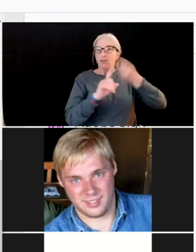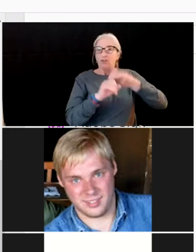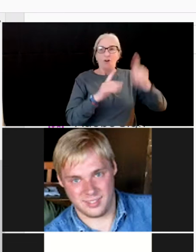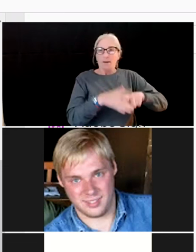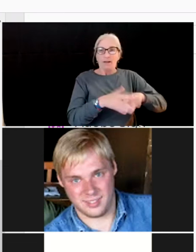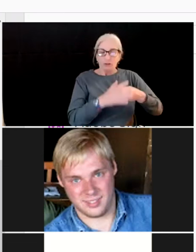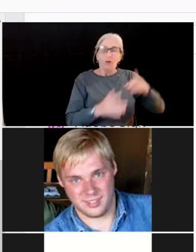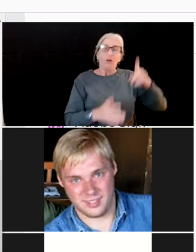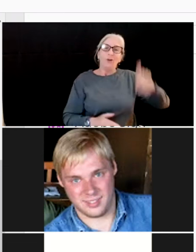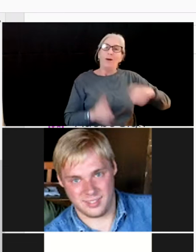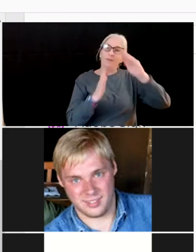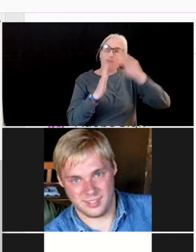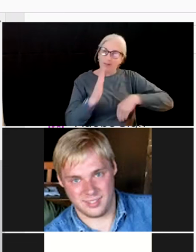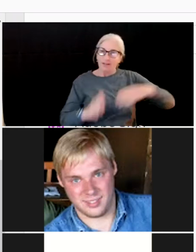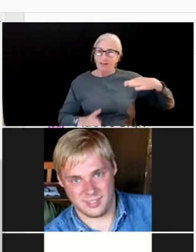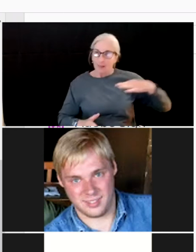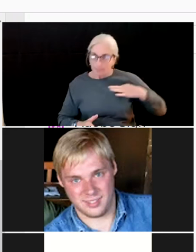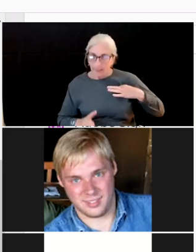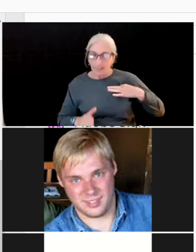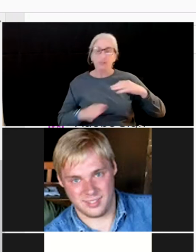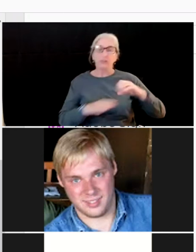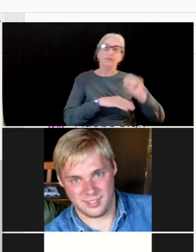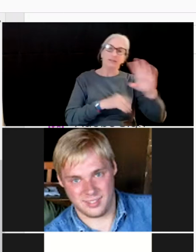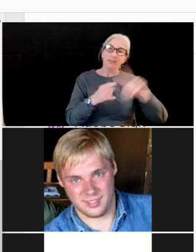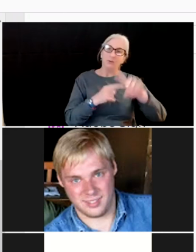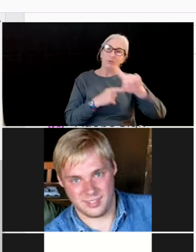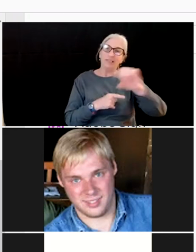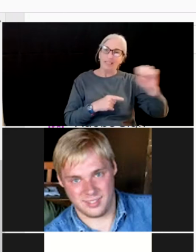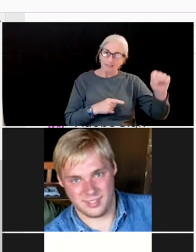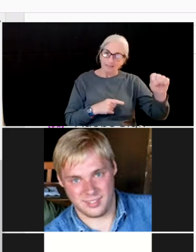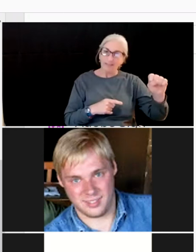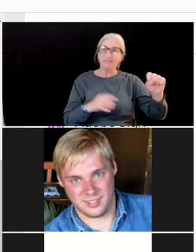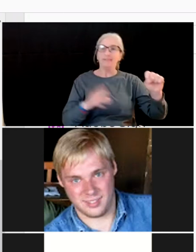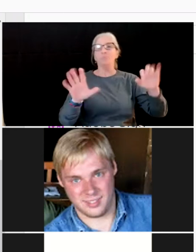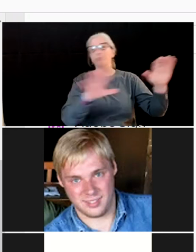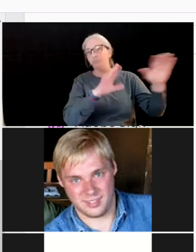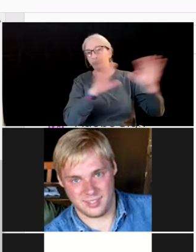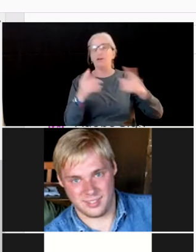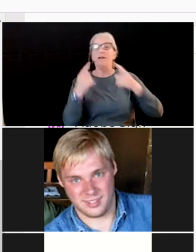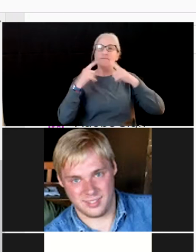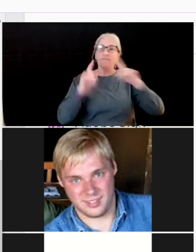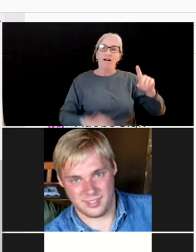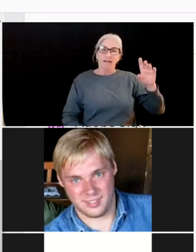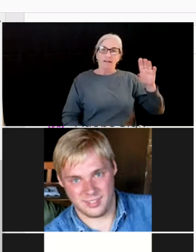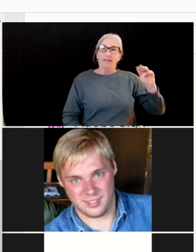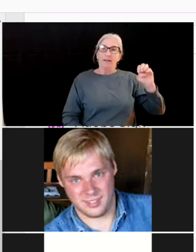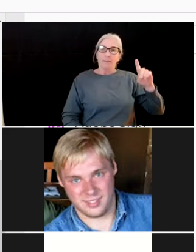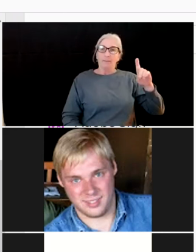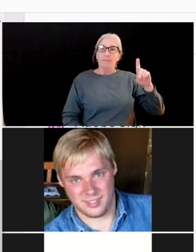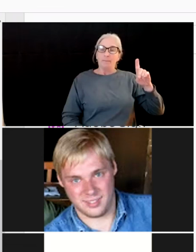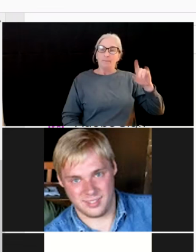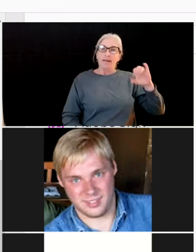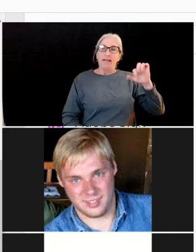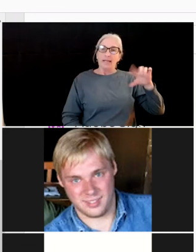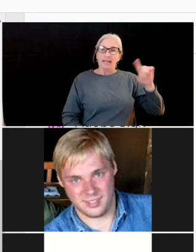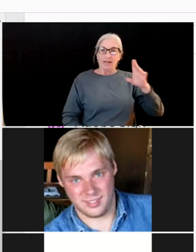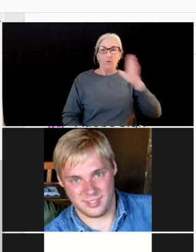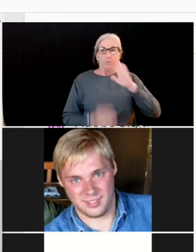Services in order to get that. So if you have a client that you know is on SSI only, or maybe they get SSI or SSDI